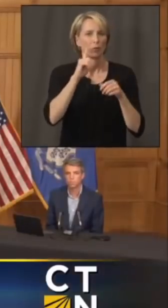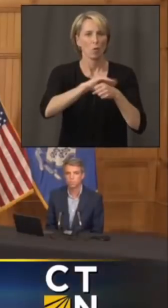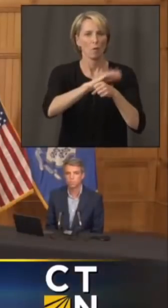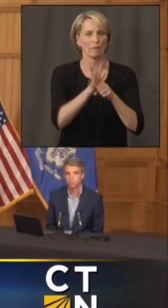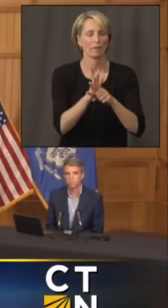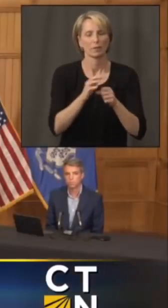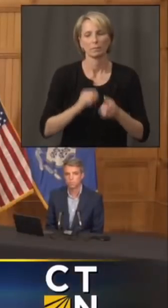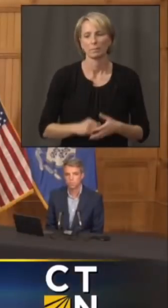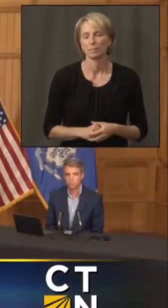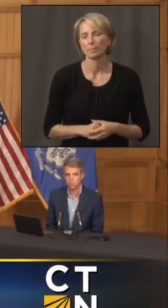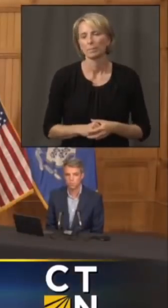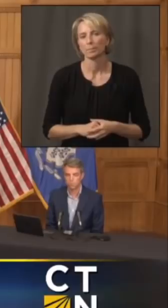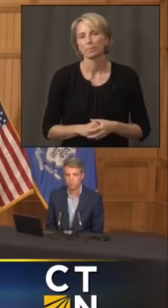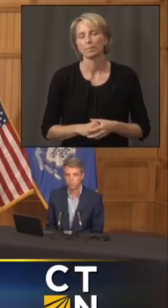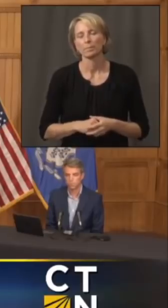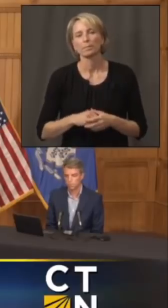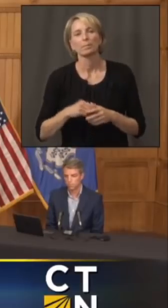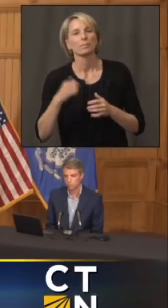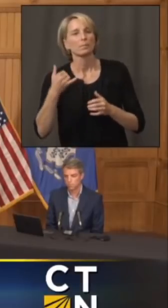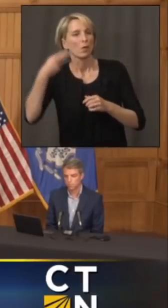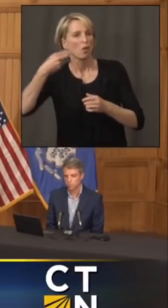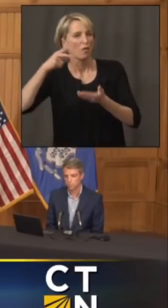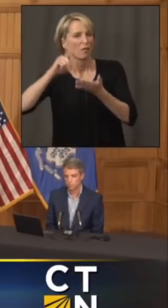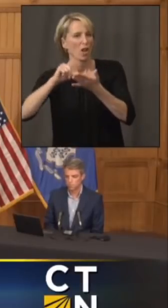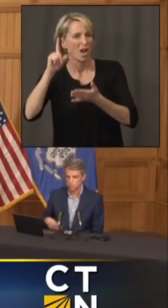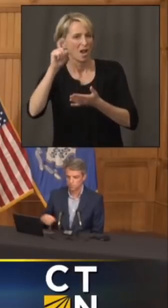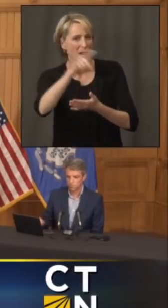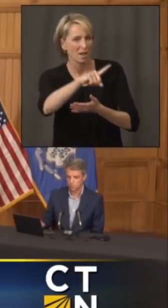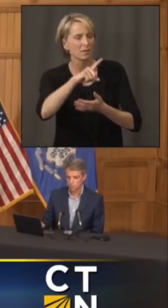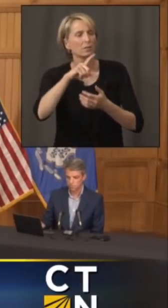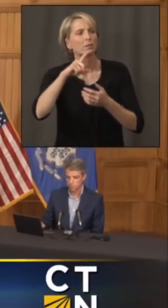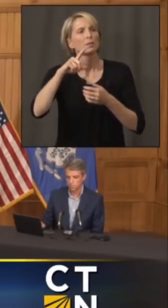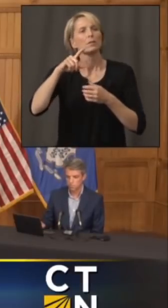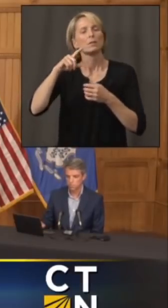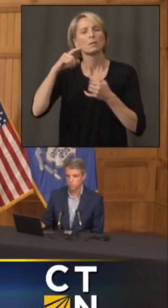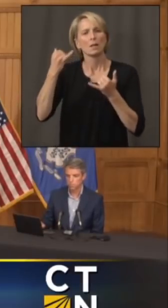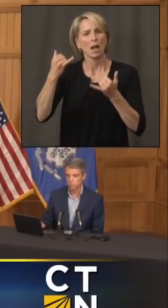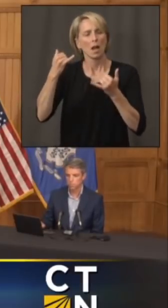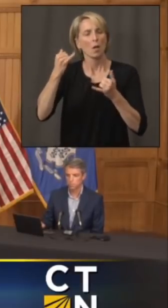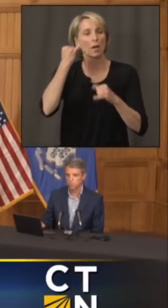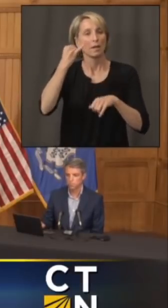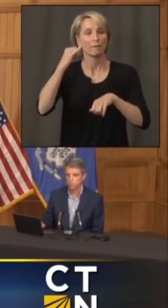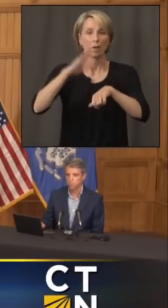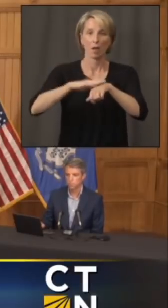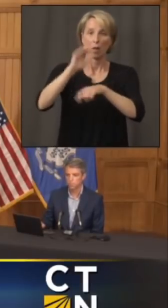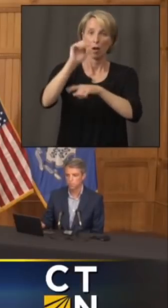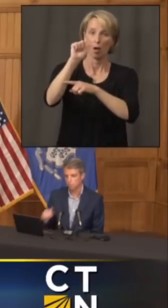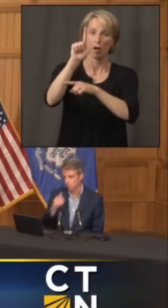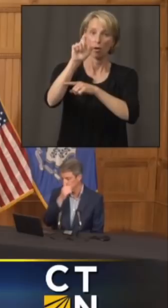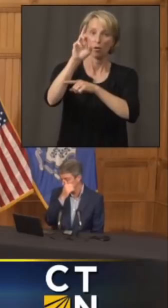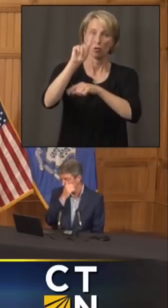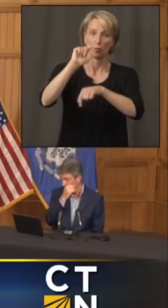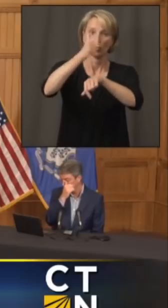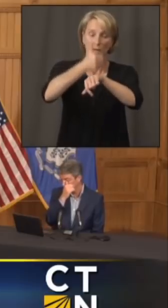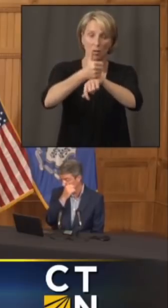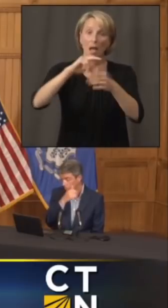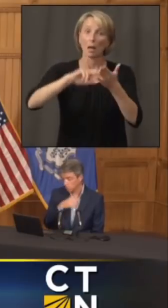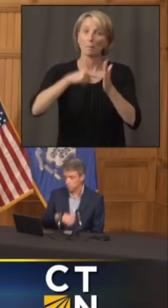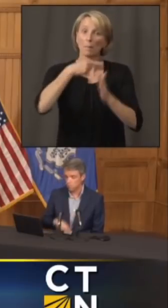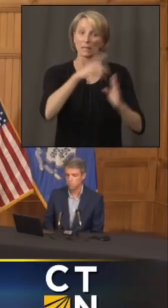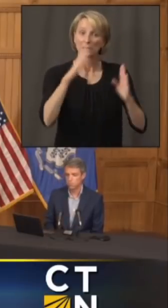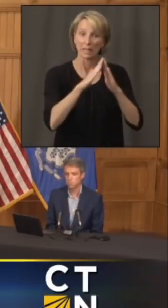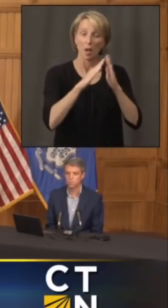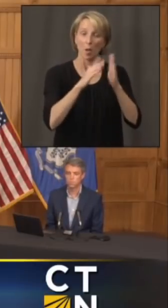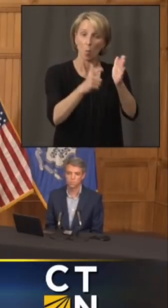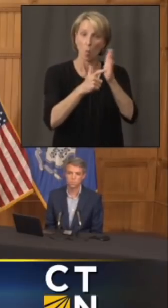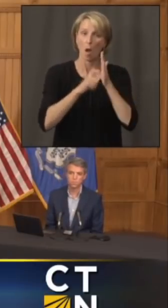And when an alert is issued, can that municipality then issue any stricter measures like a lockdown or anything like that? Or do they still have